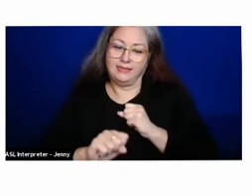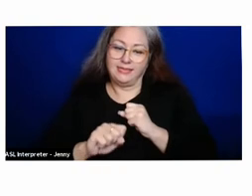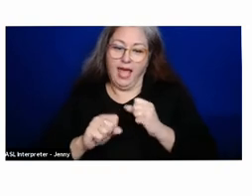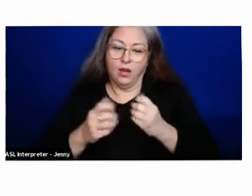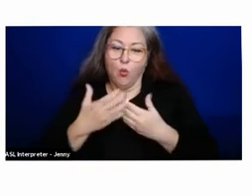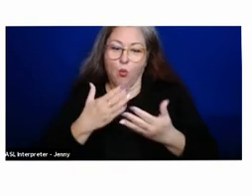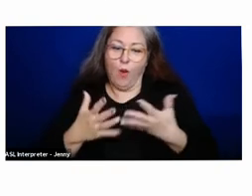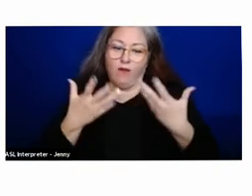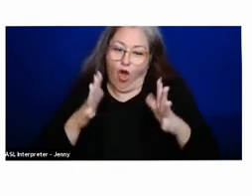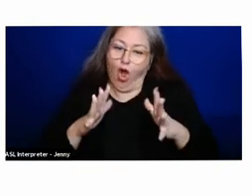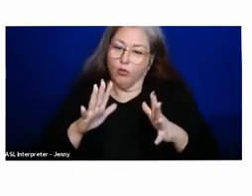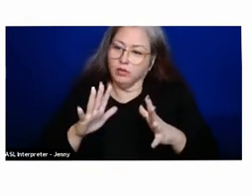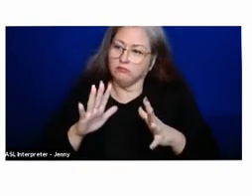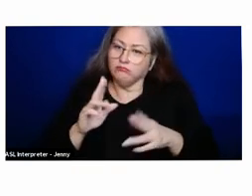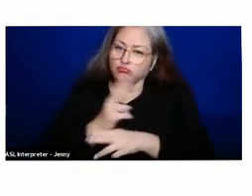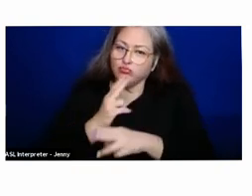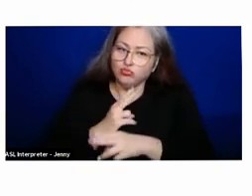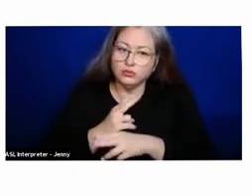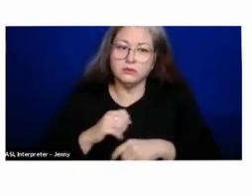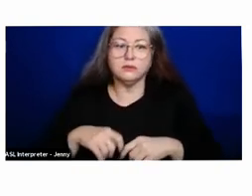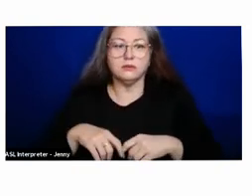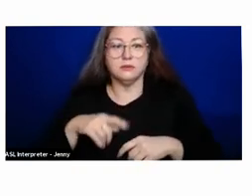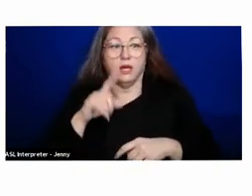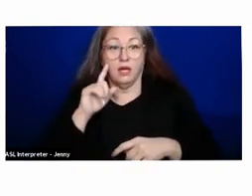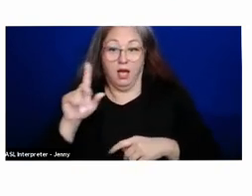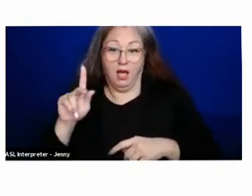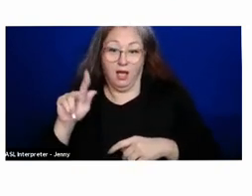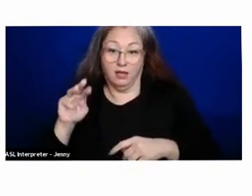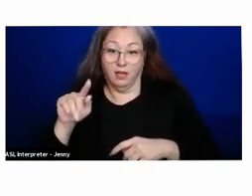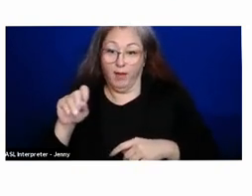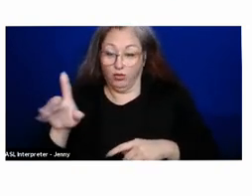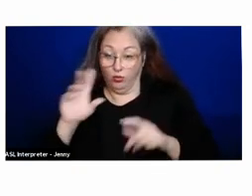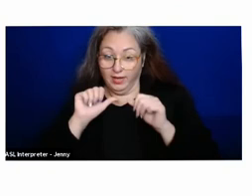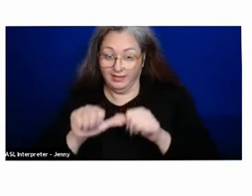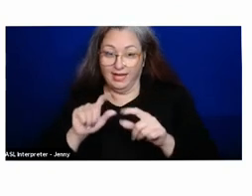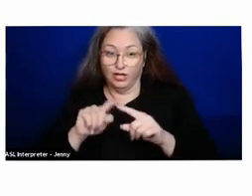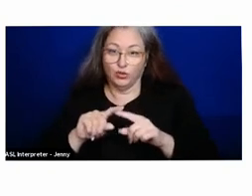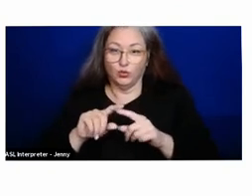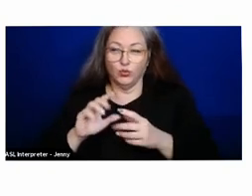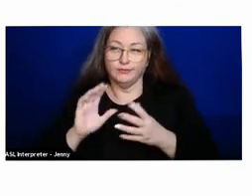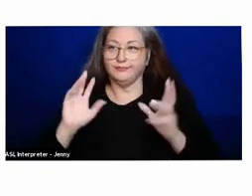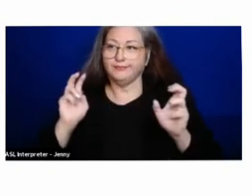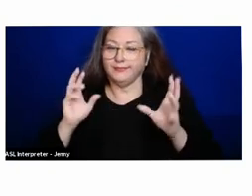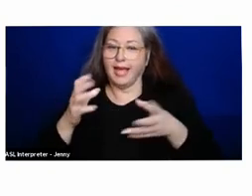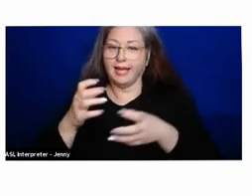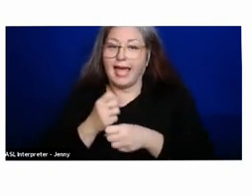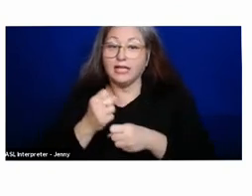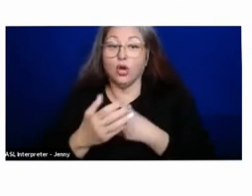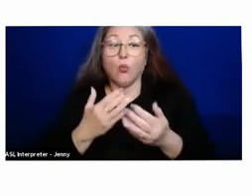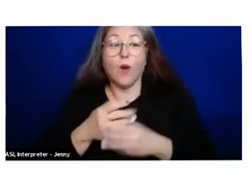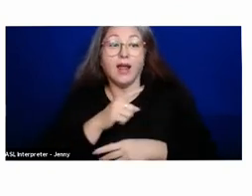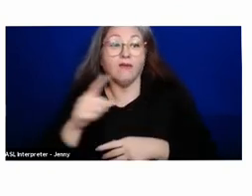that have actually been used. Will Contamanto be forced to continue to catch the things that the global north cannot profit